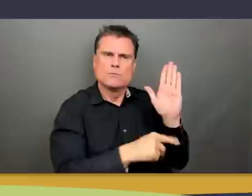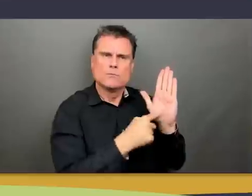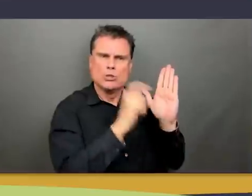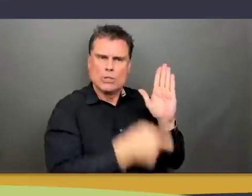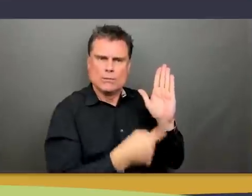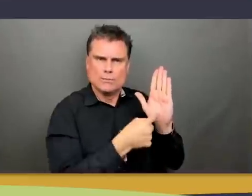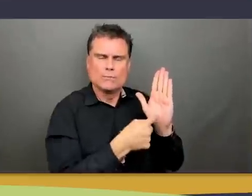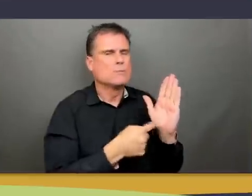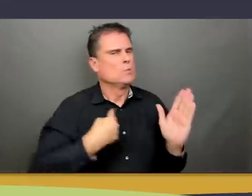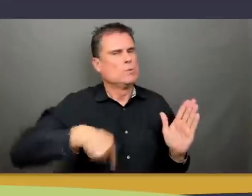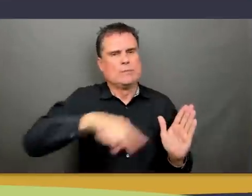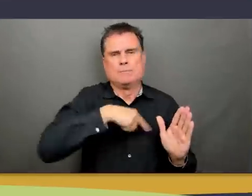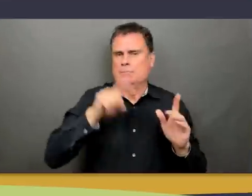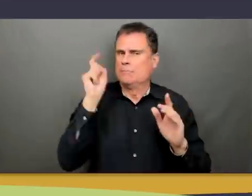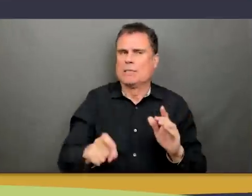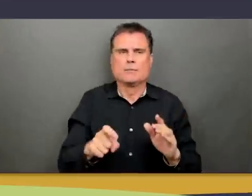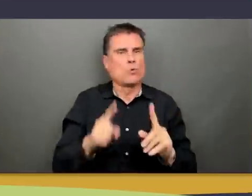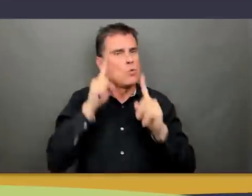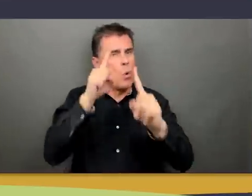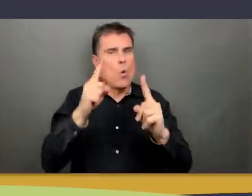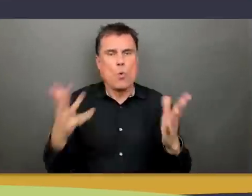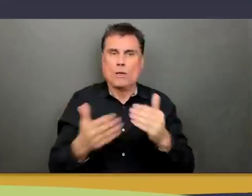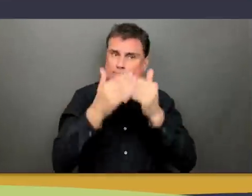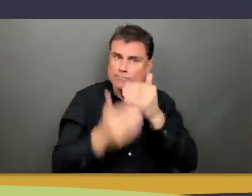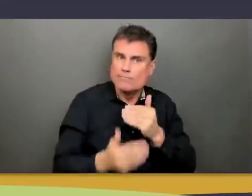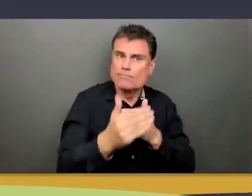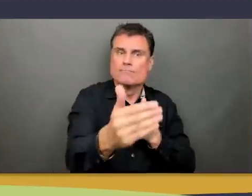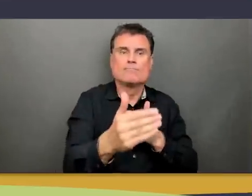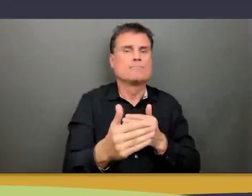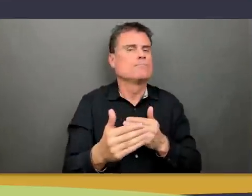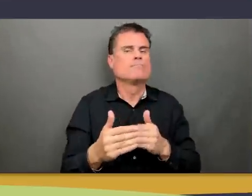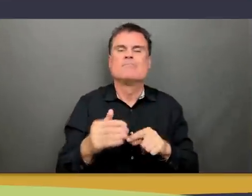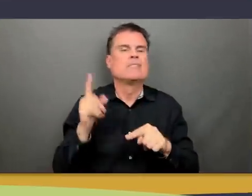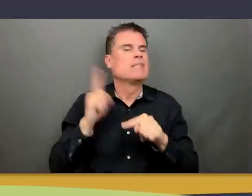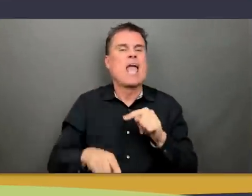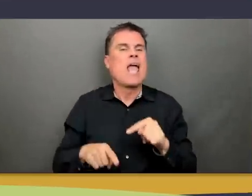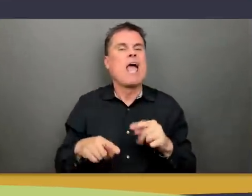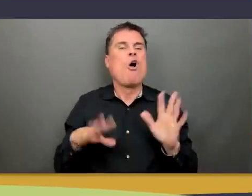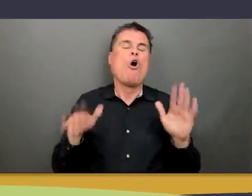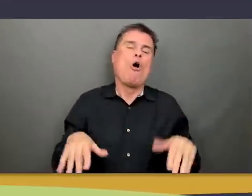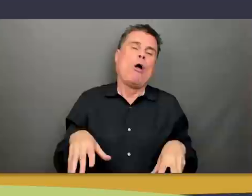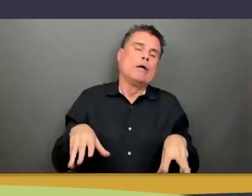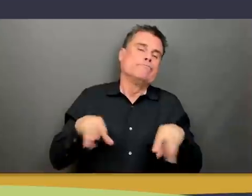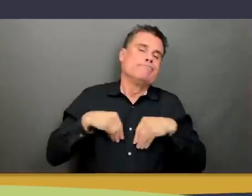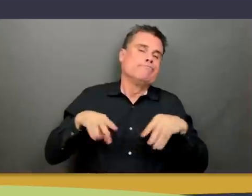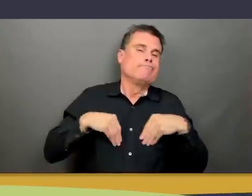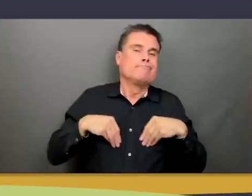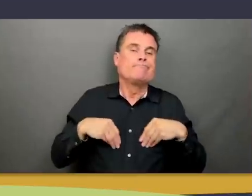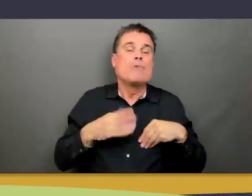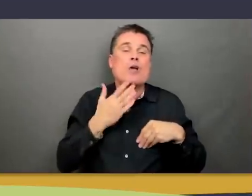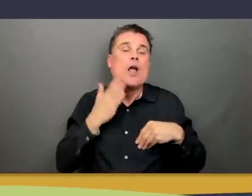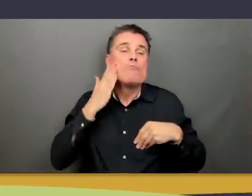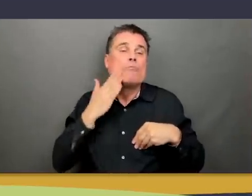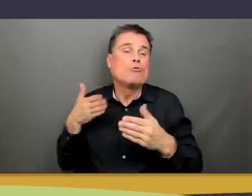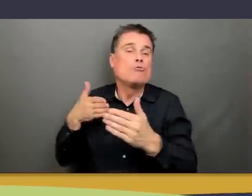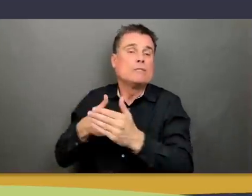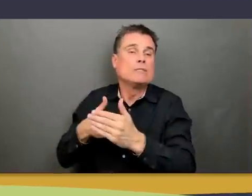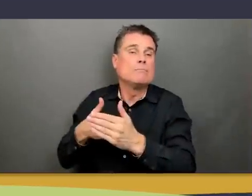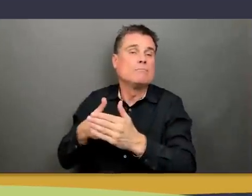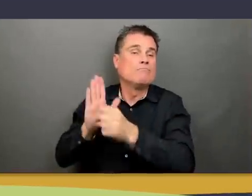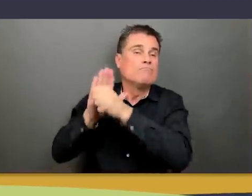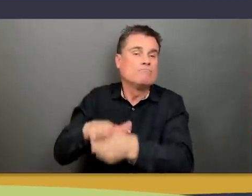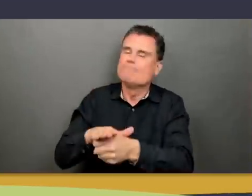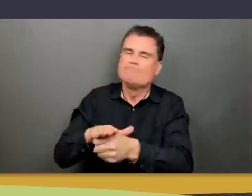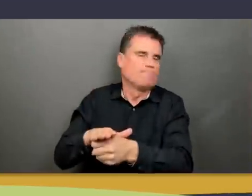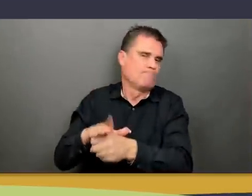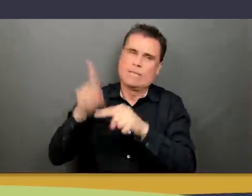tolerated. Now, without further ado, let's celebrate the people of our province who are standing up to racism